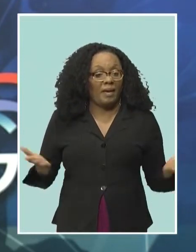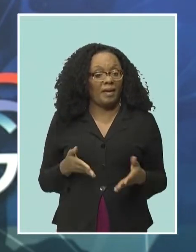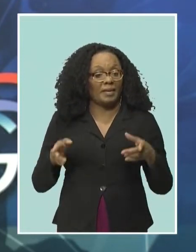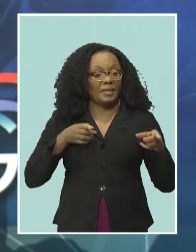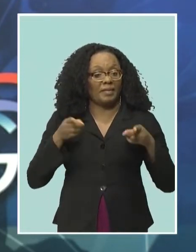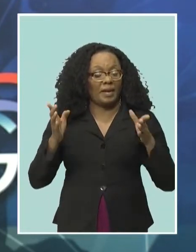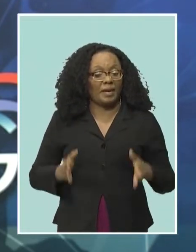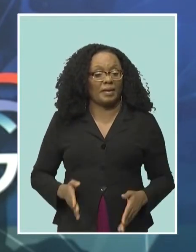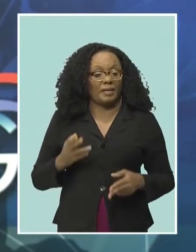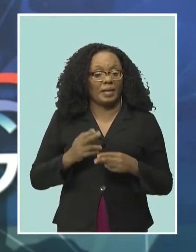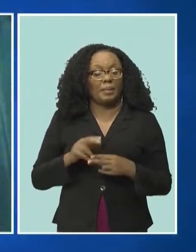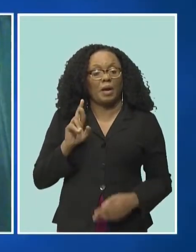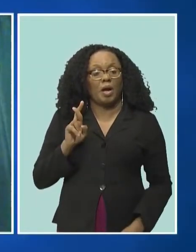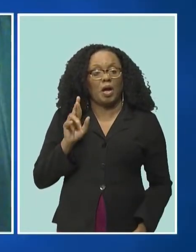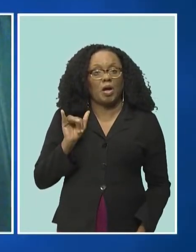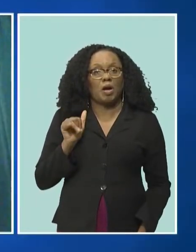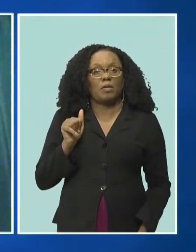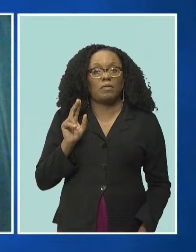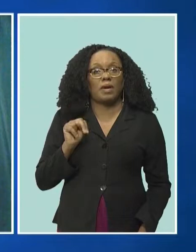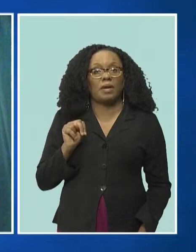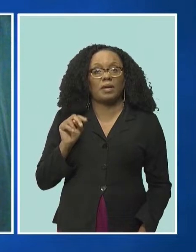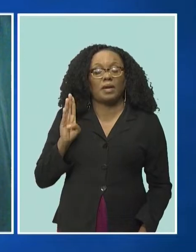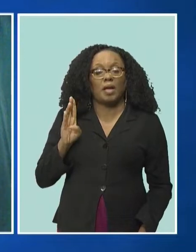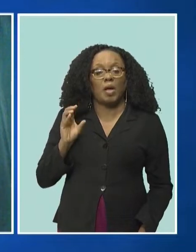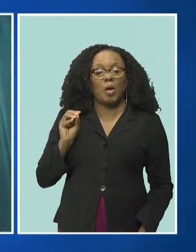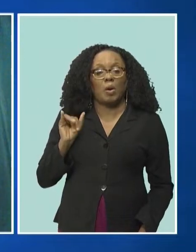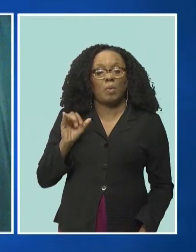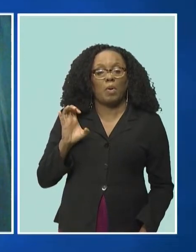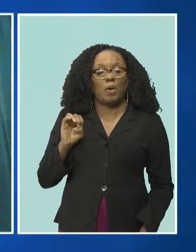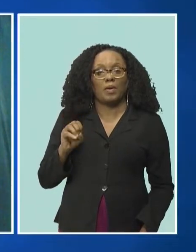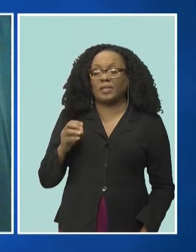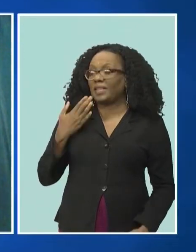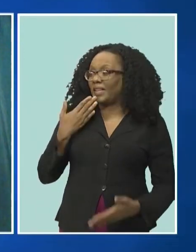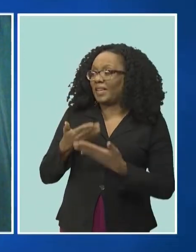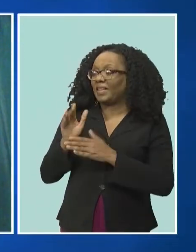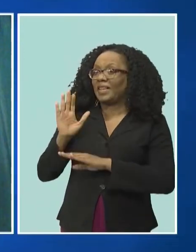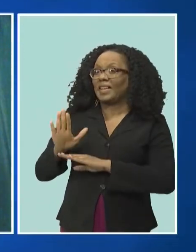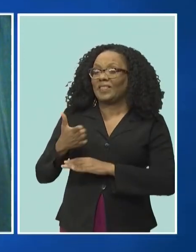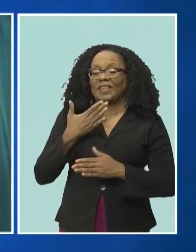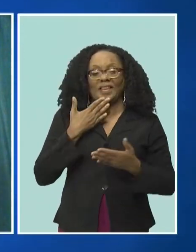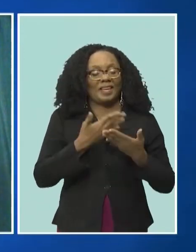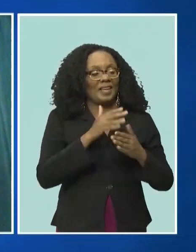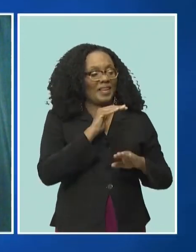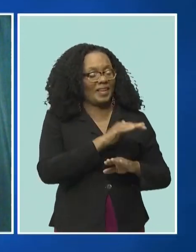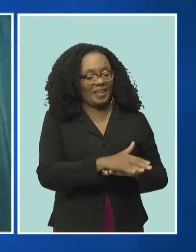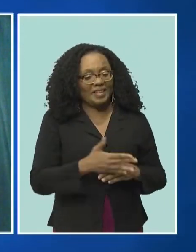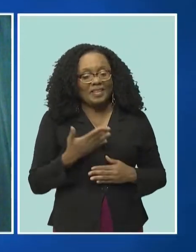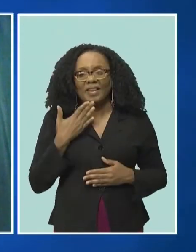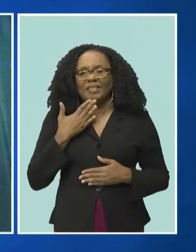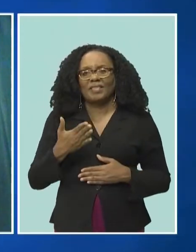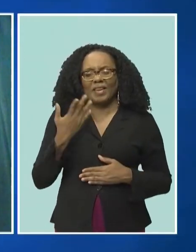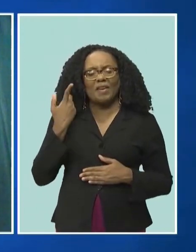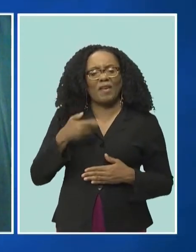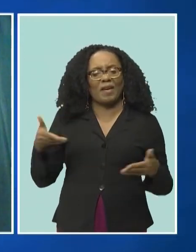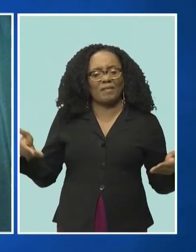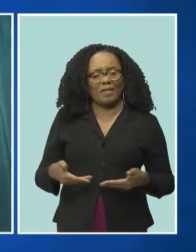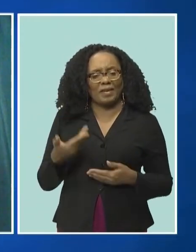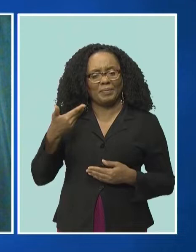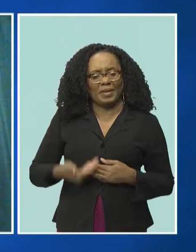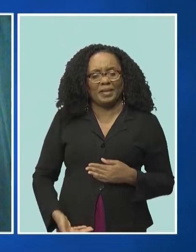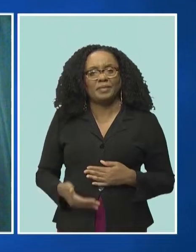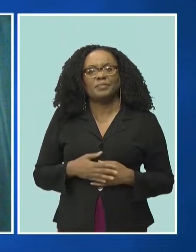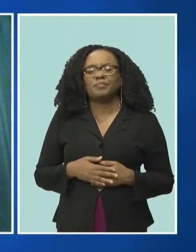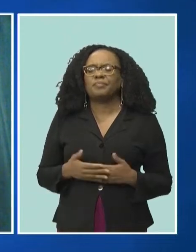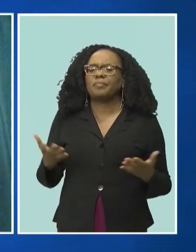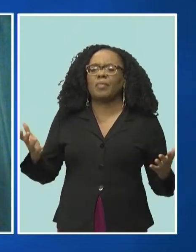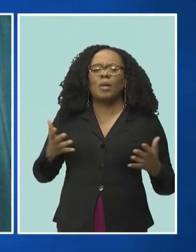director Ryan Boyce. Good evening to you, Mr. Boyce. Good evening. Thank you for having me. Now, what can we expect from